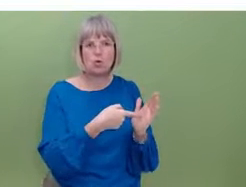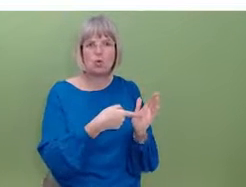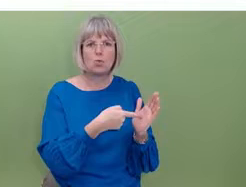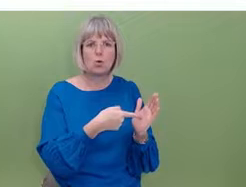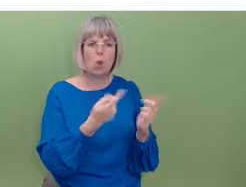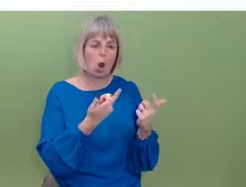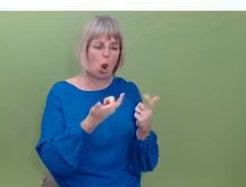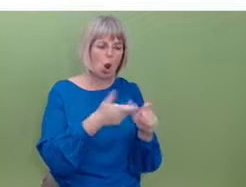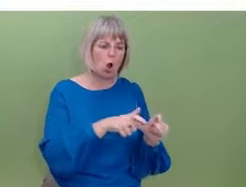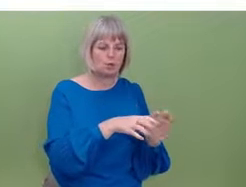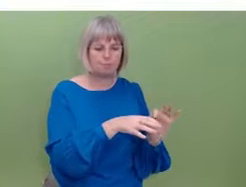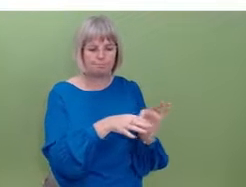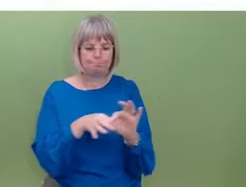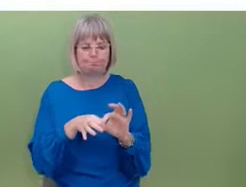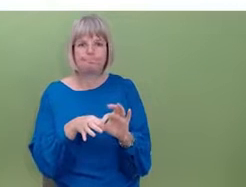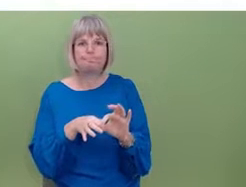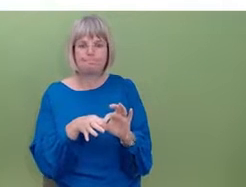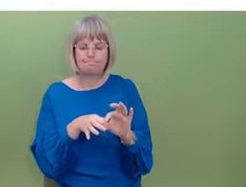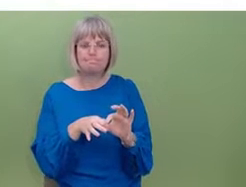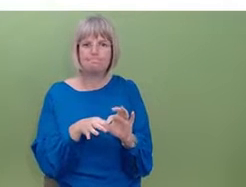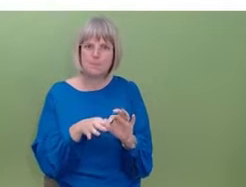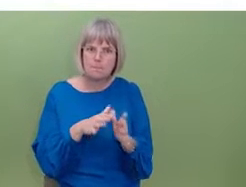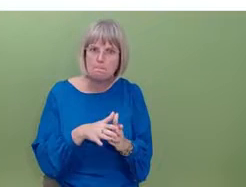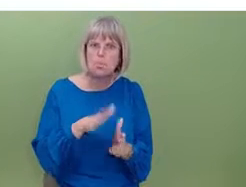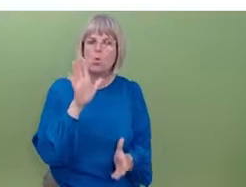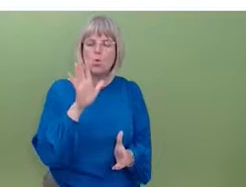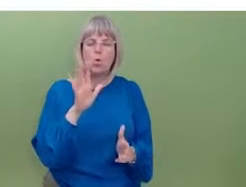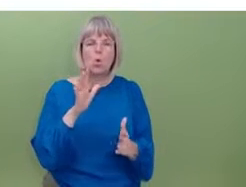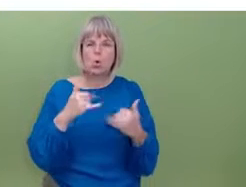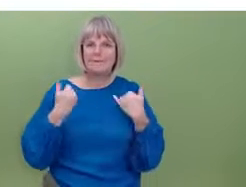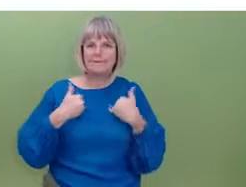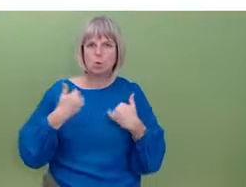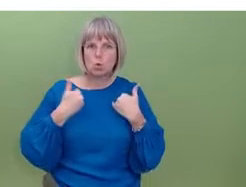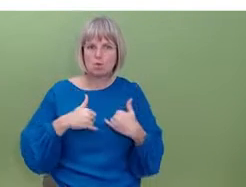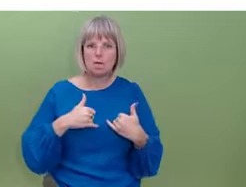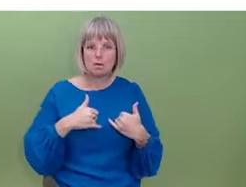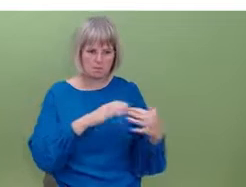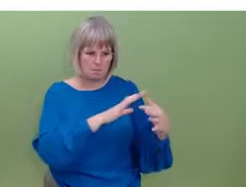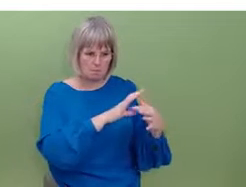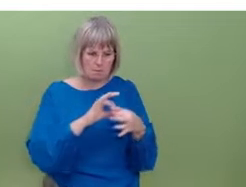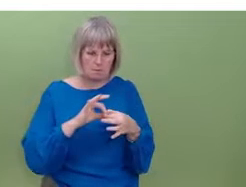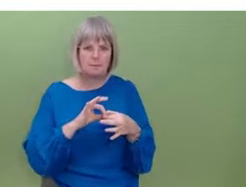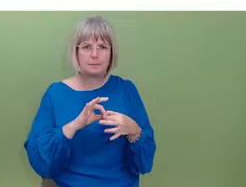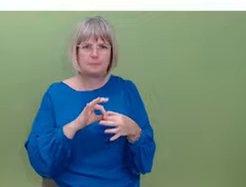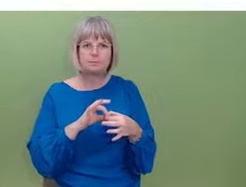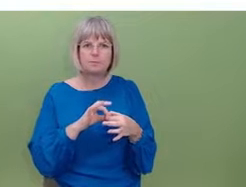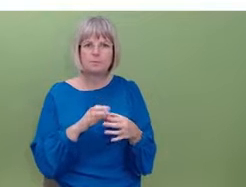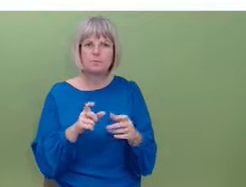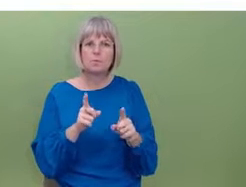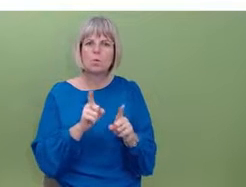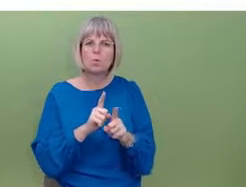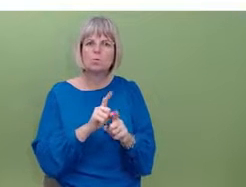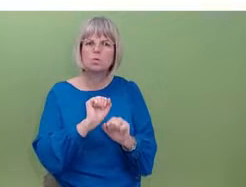the increasing prevalence of disorder, but also how individuals with lower